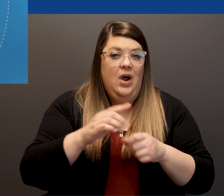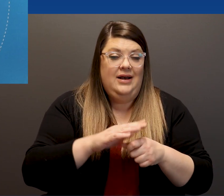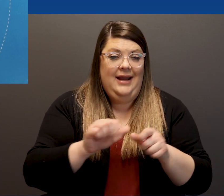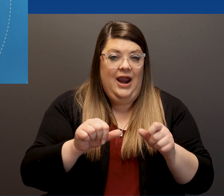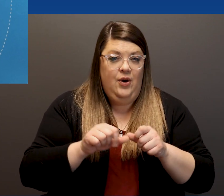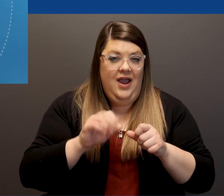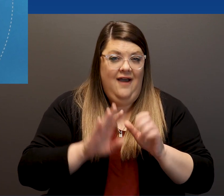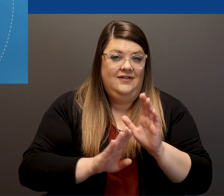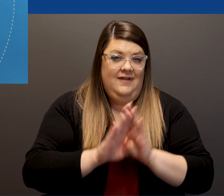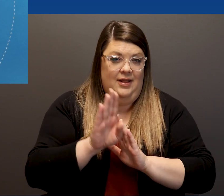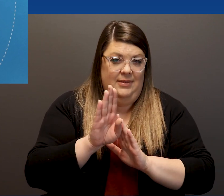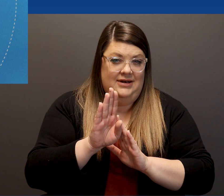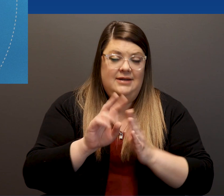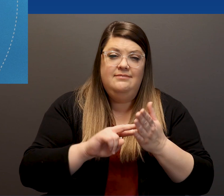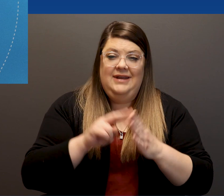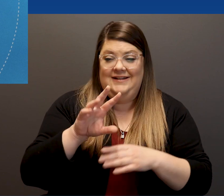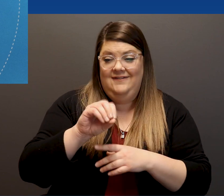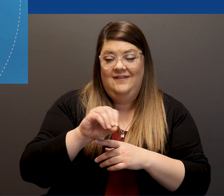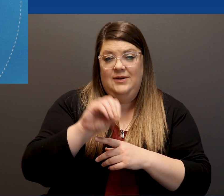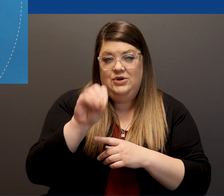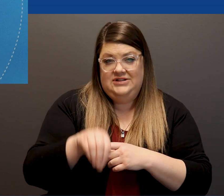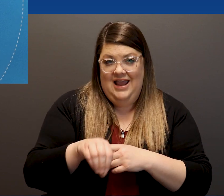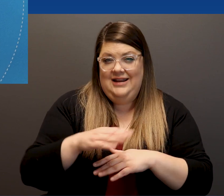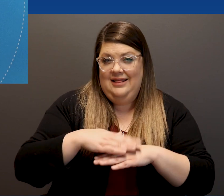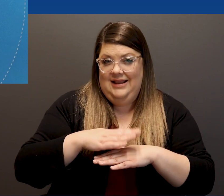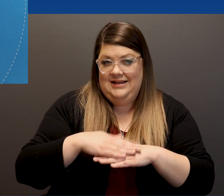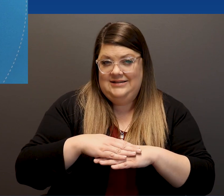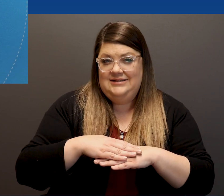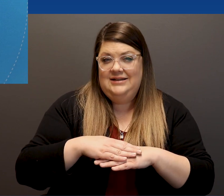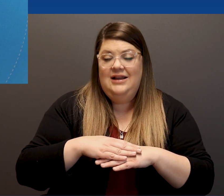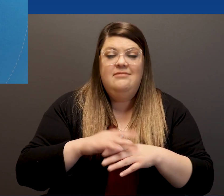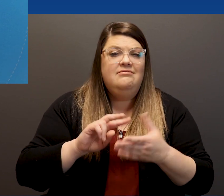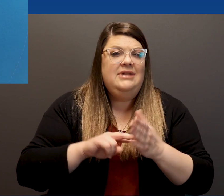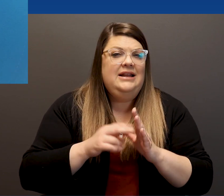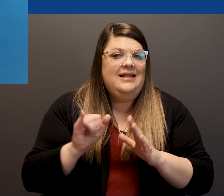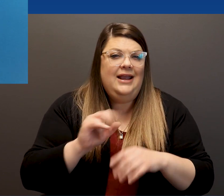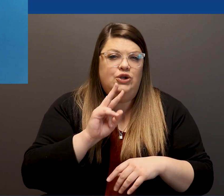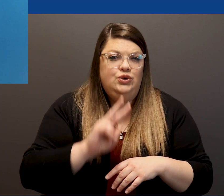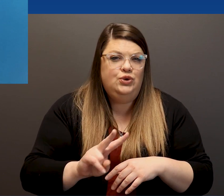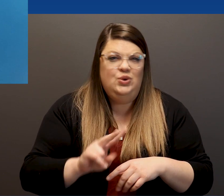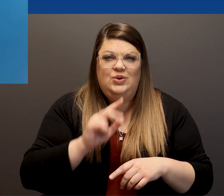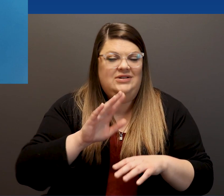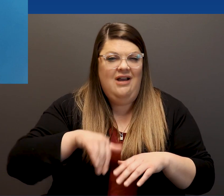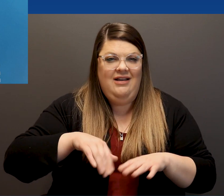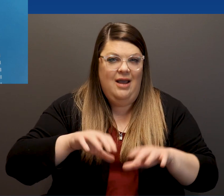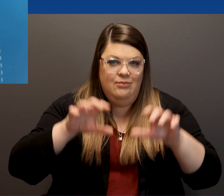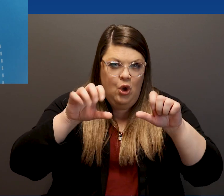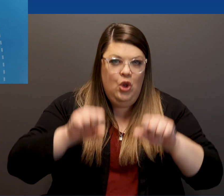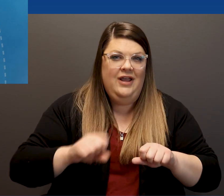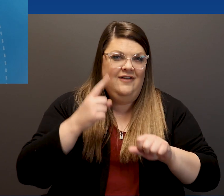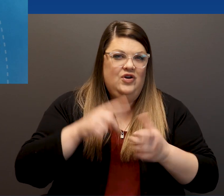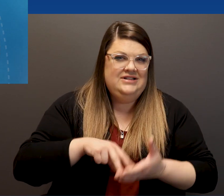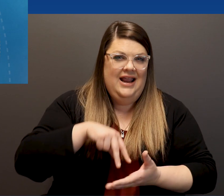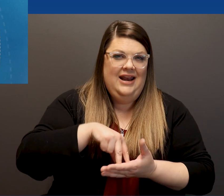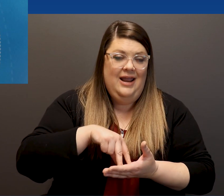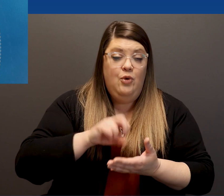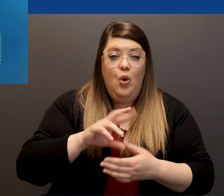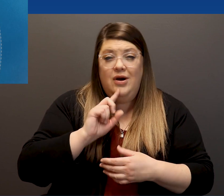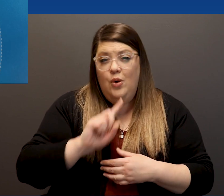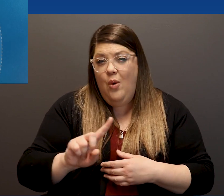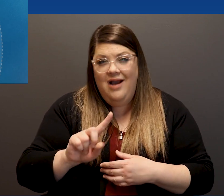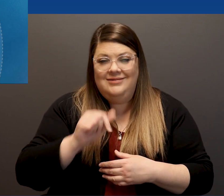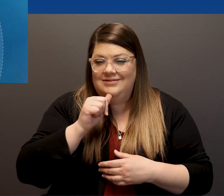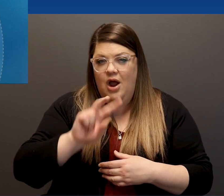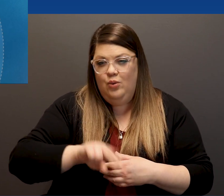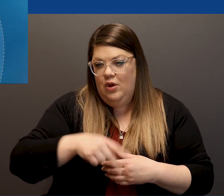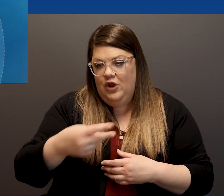a 50% delay, such as a 2-year-old who is not yet pulling to stand up, or a 1-year-old who is not rolling over or